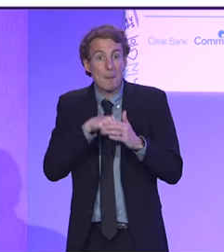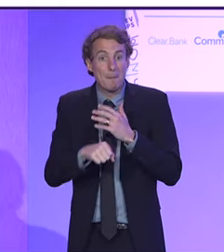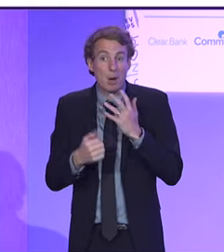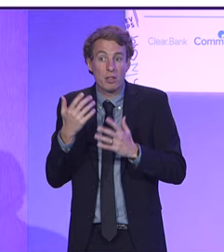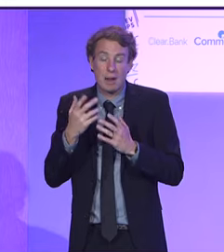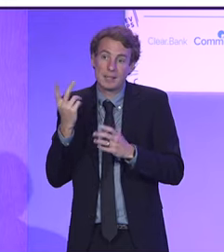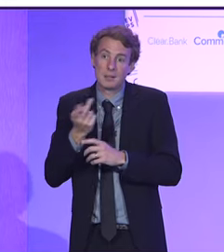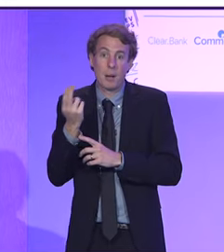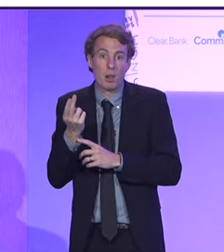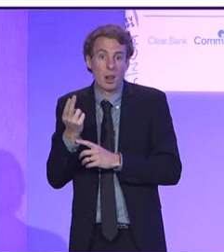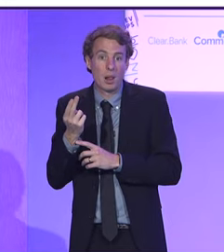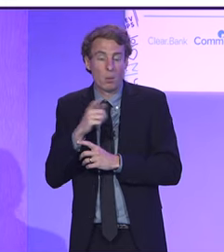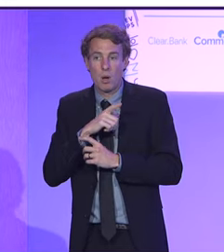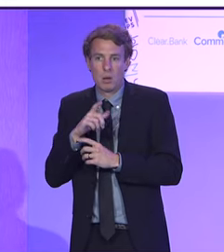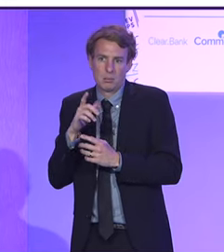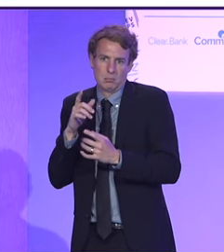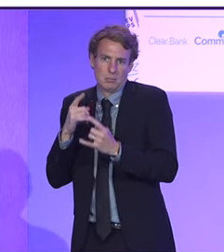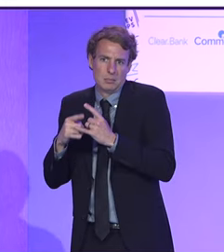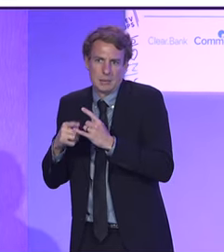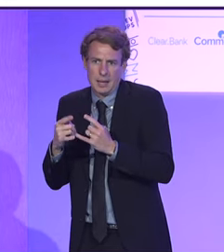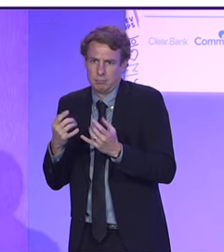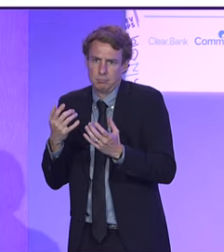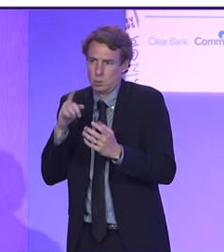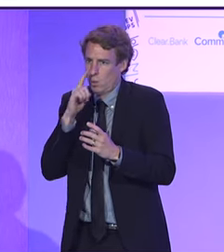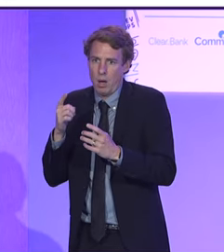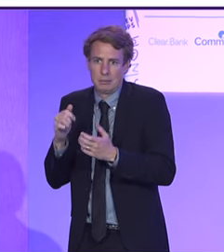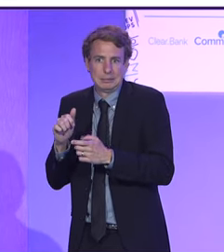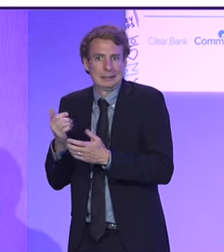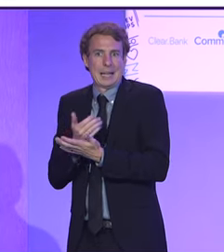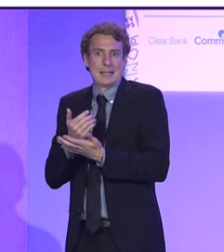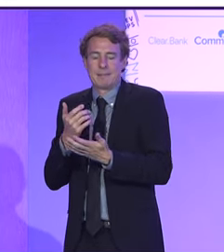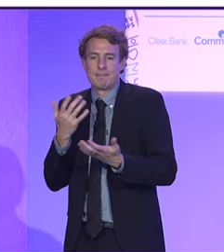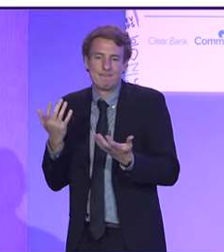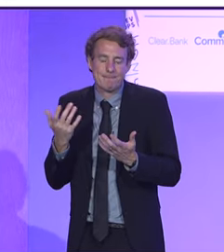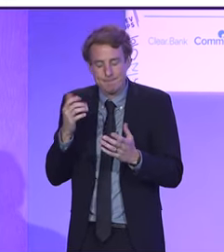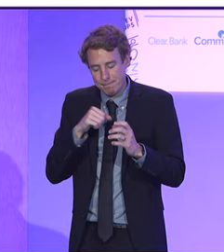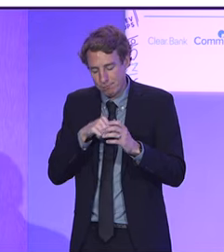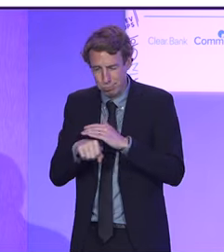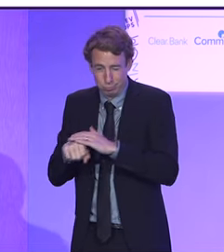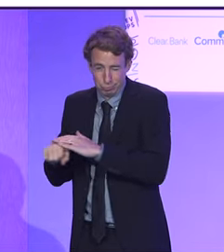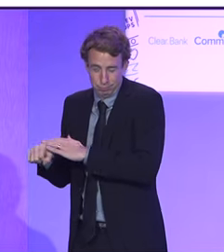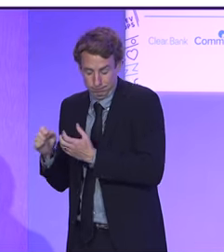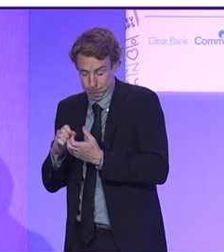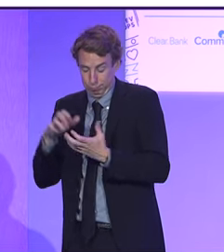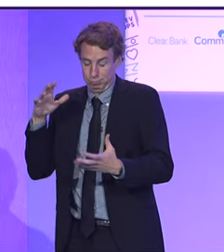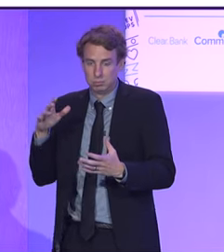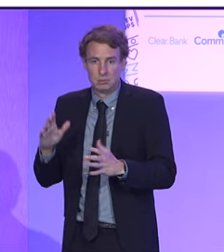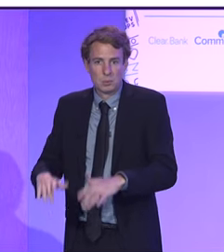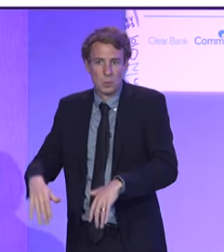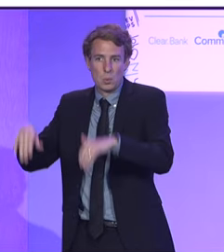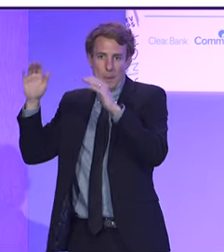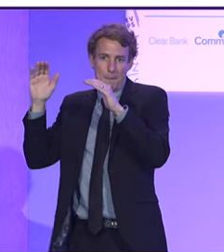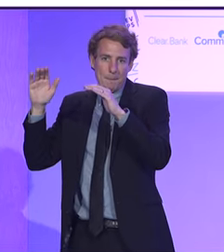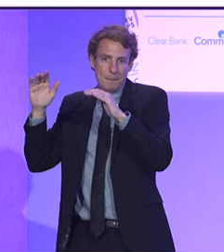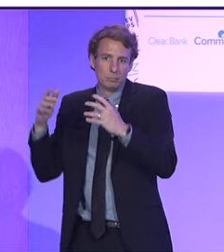Great. But turns out that these babies that were born would grow up to become children one day, and they completely